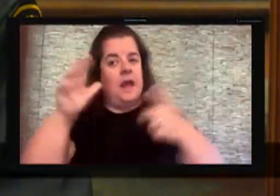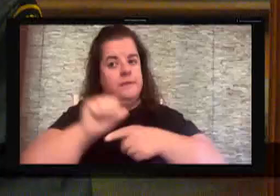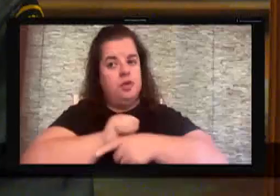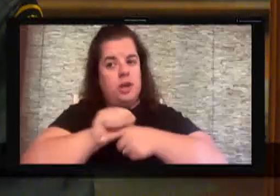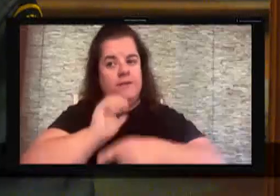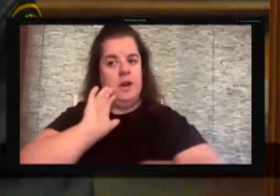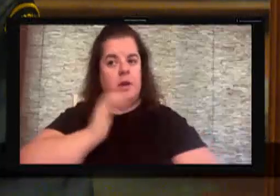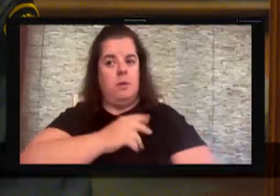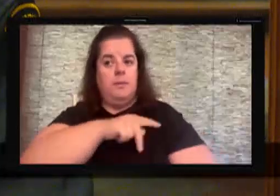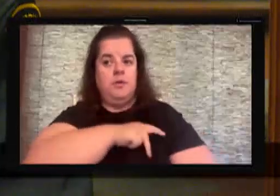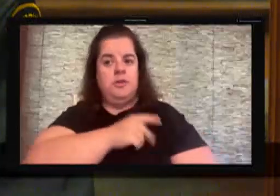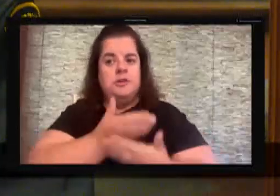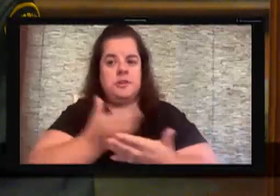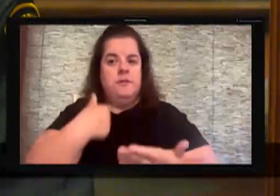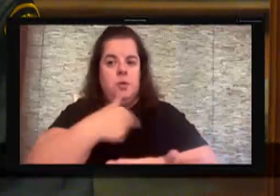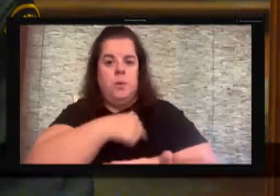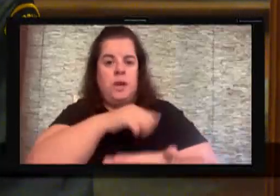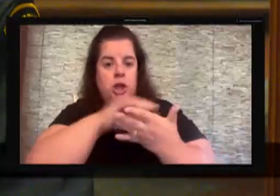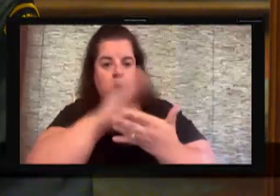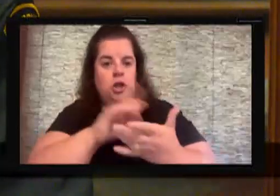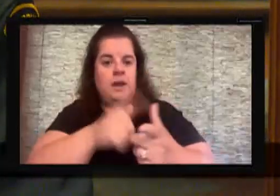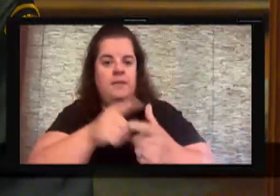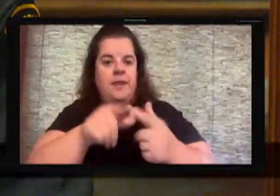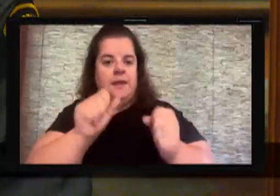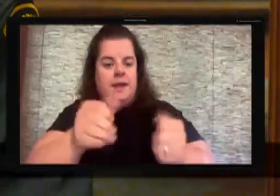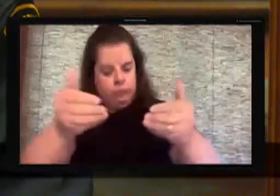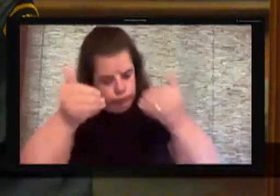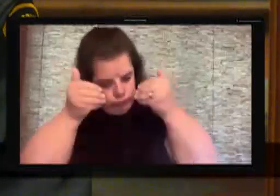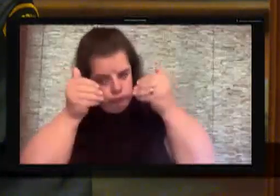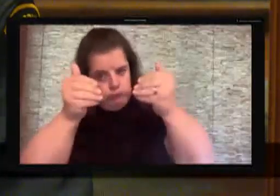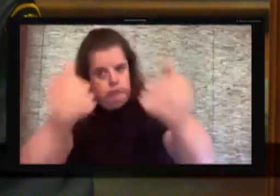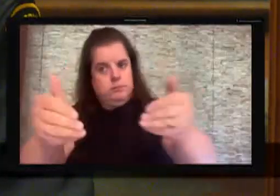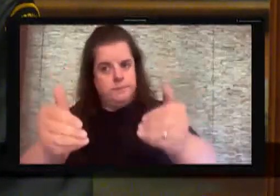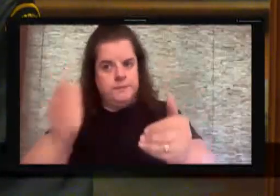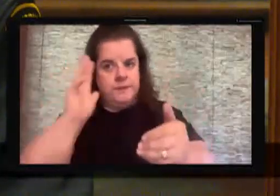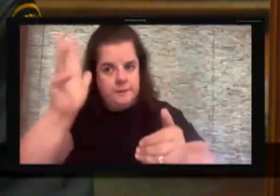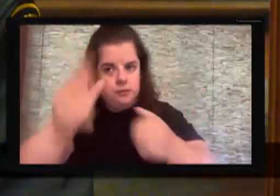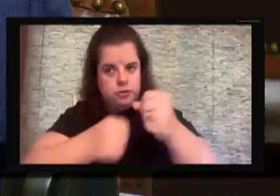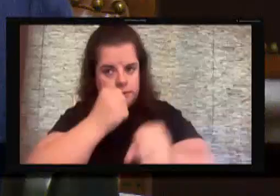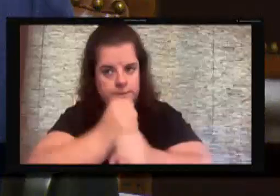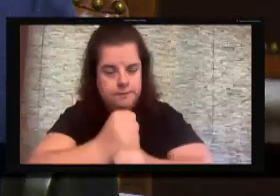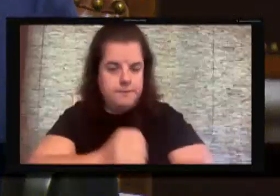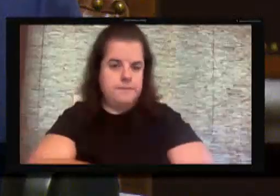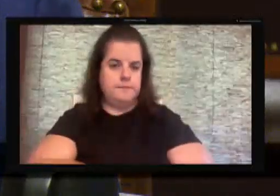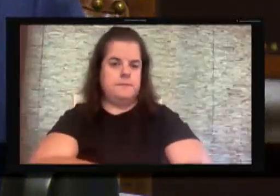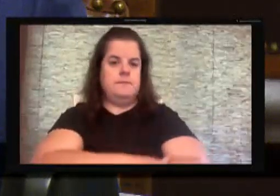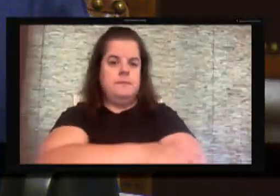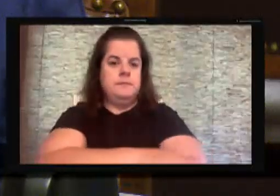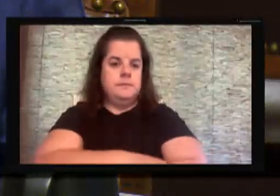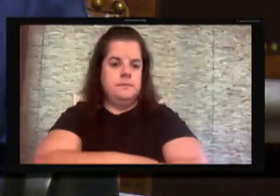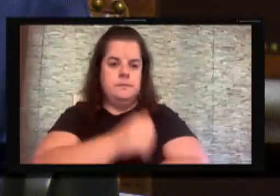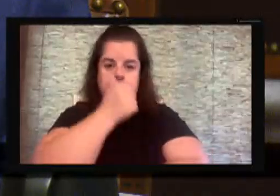stuff that we will learn and then can carry forward as the years go on. Mm-hmm. Okay, that's it for